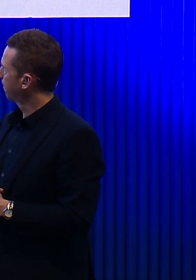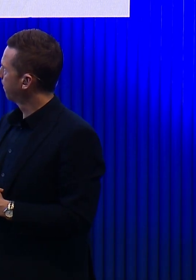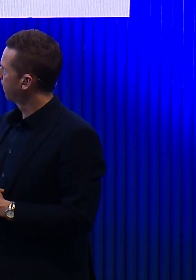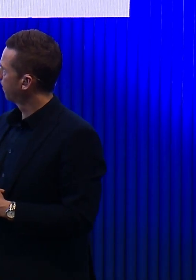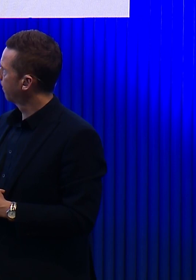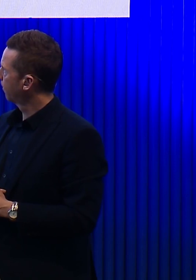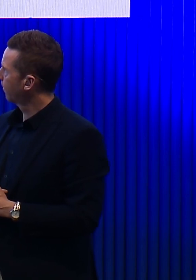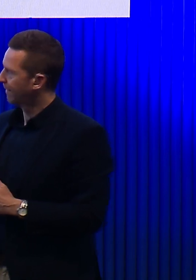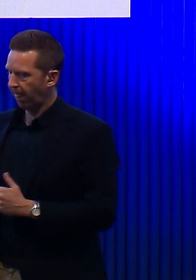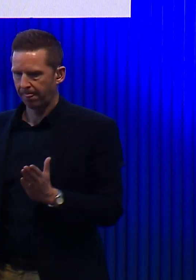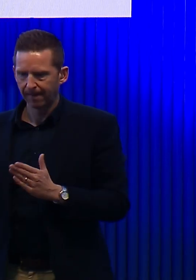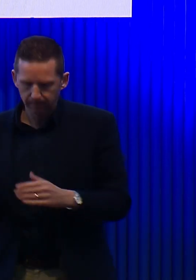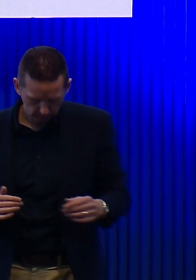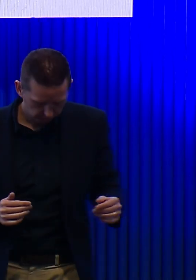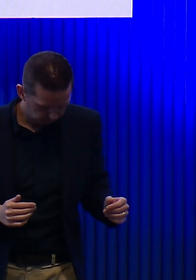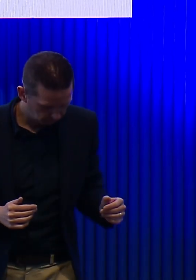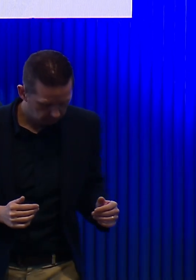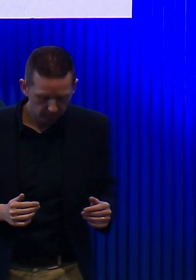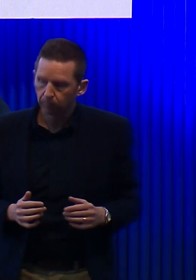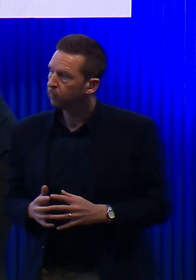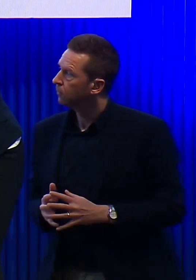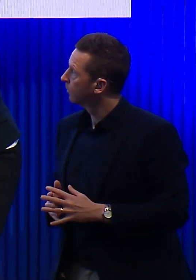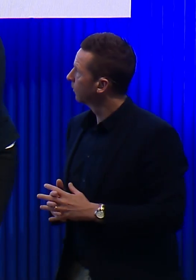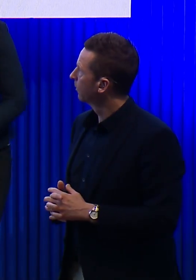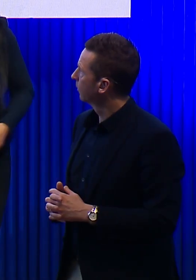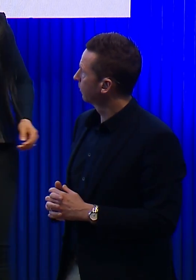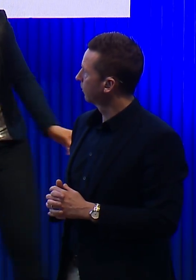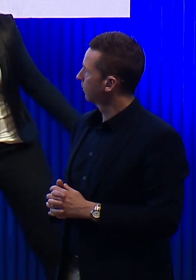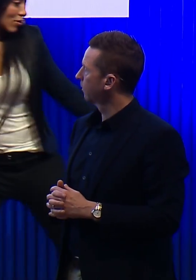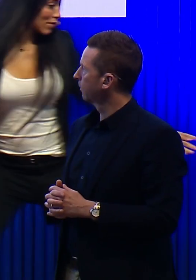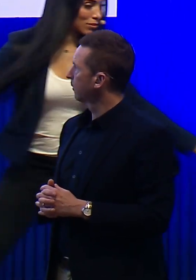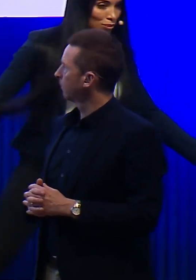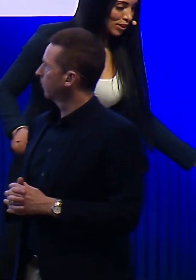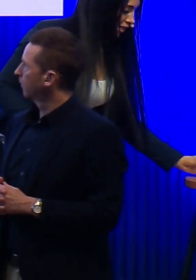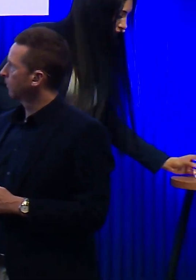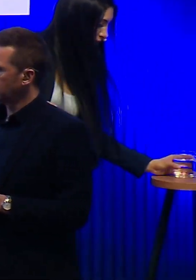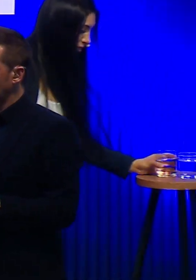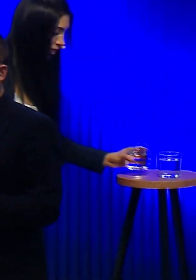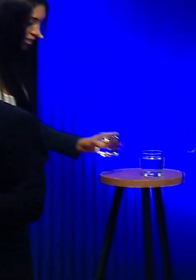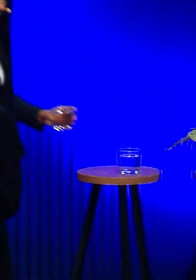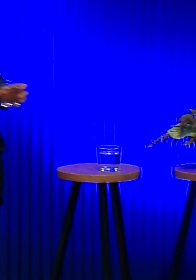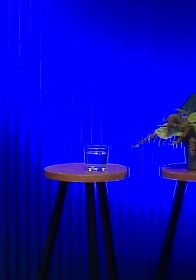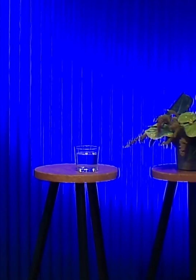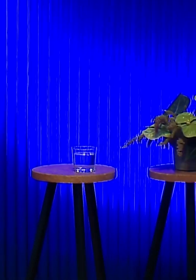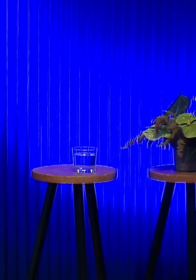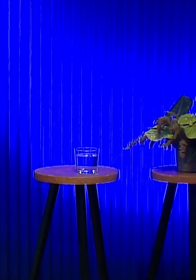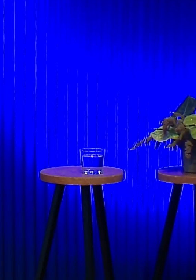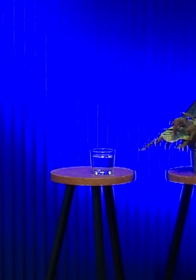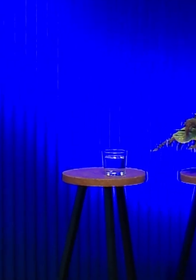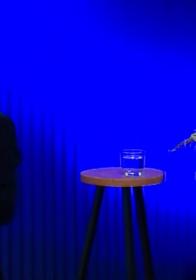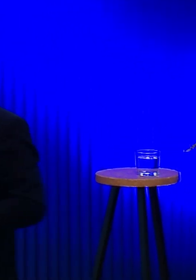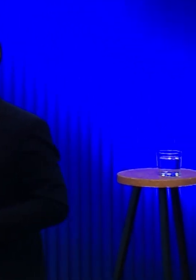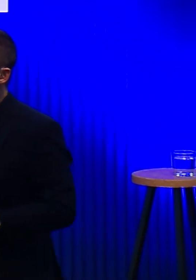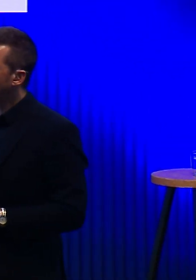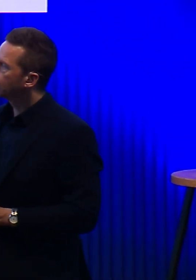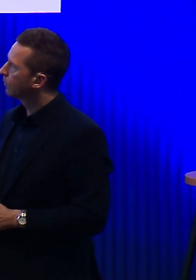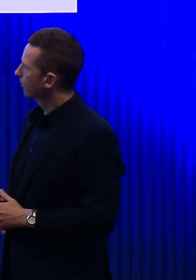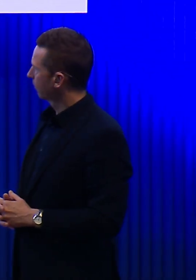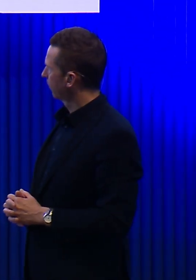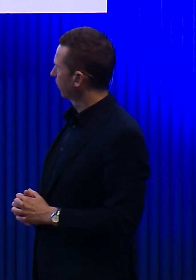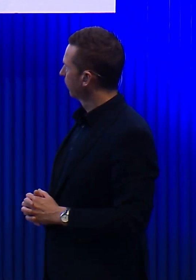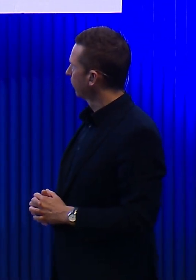That's it. And sorry, let me just grab some water. I just need to get set up here. All right.